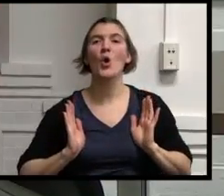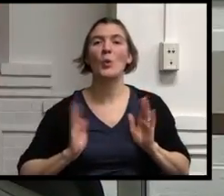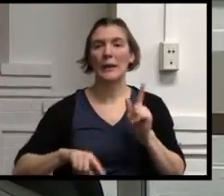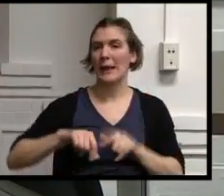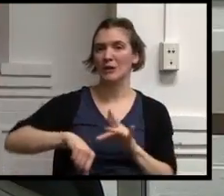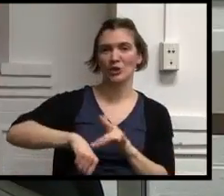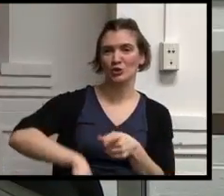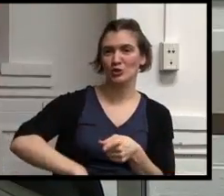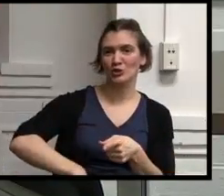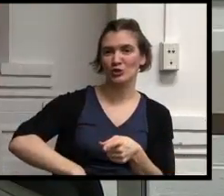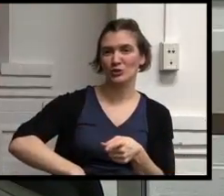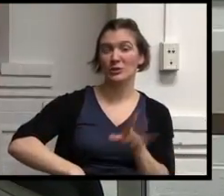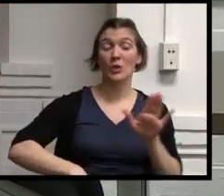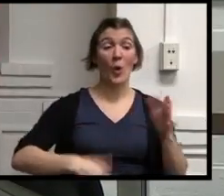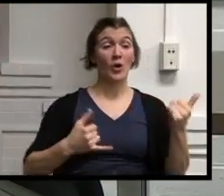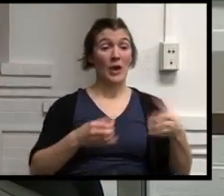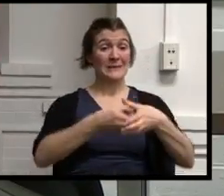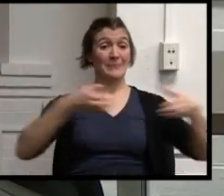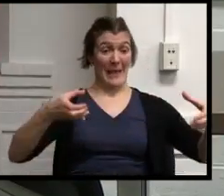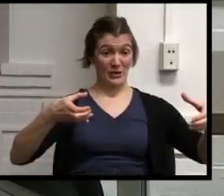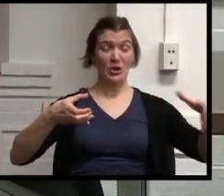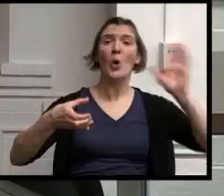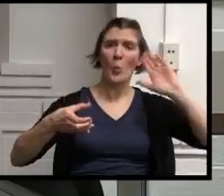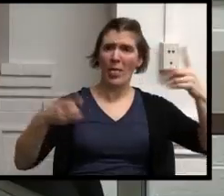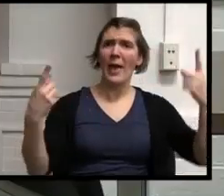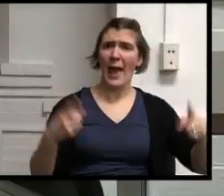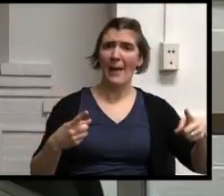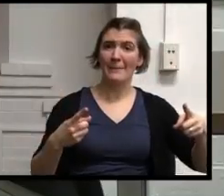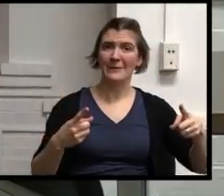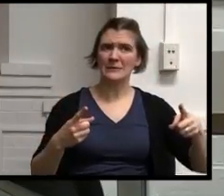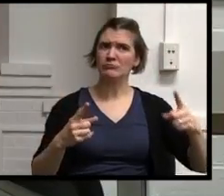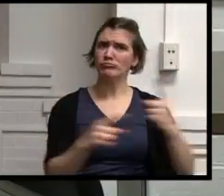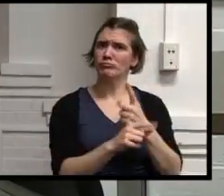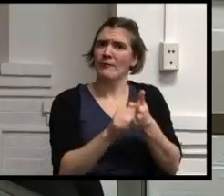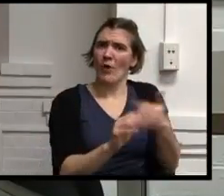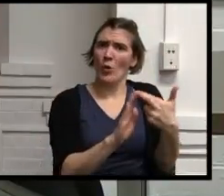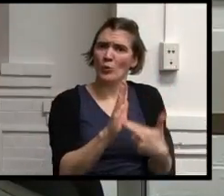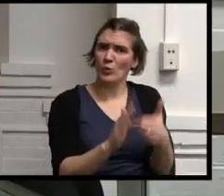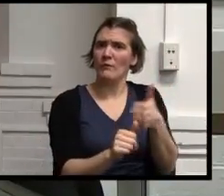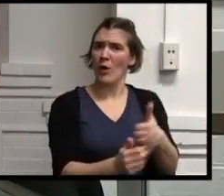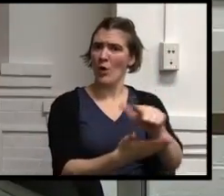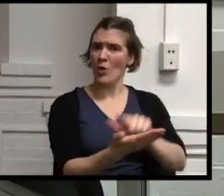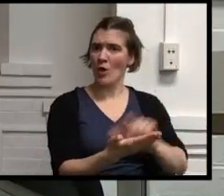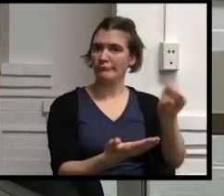That the expansion that will occur soon, the